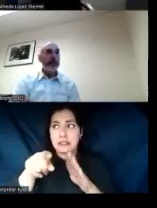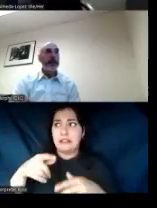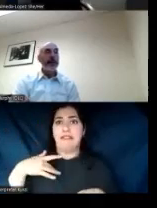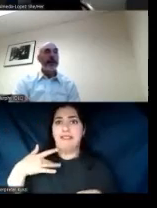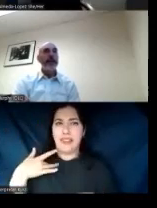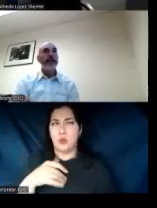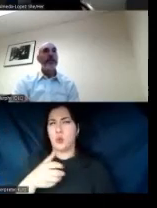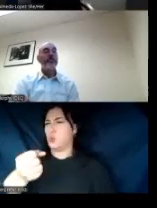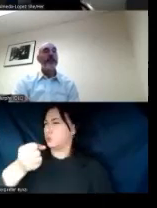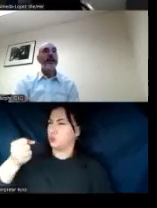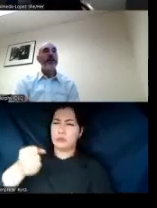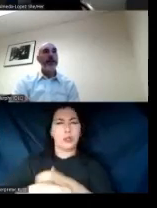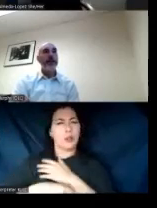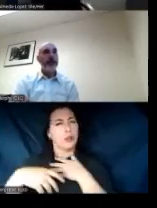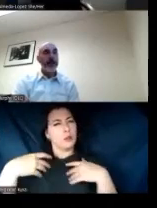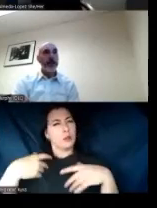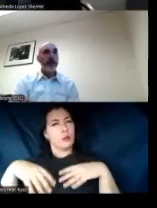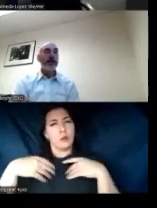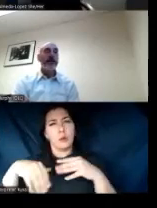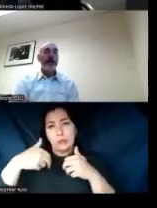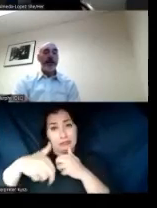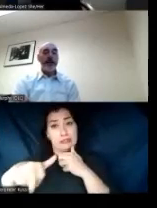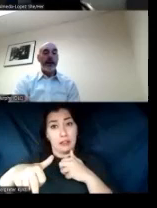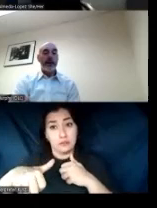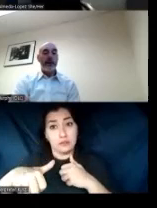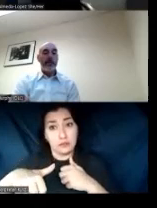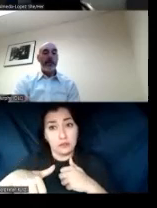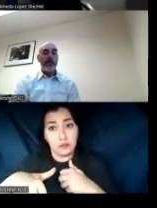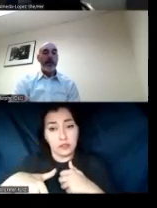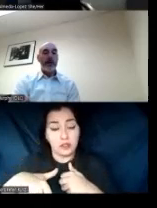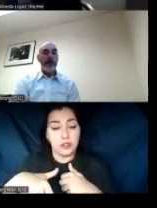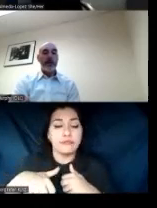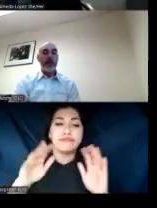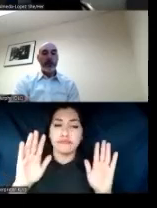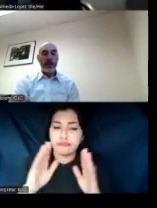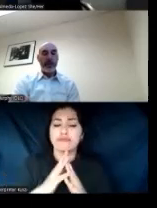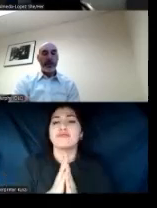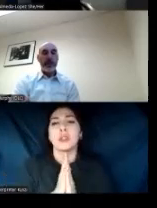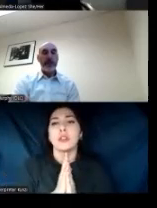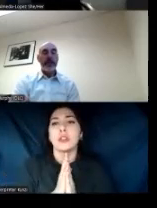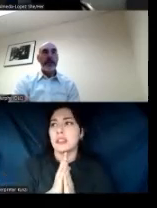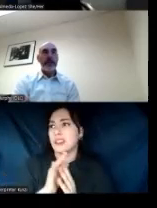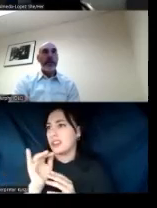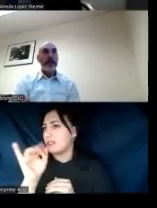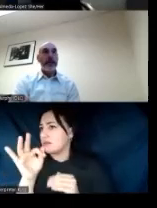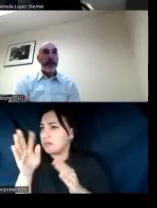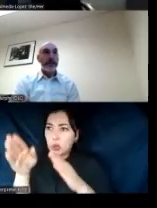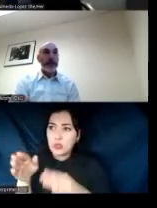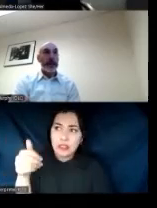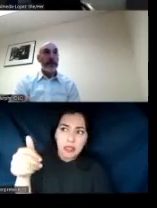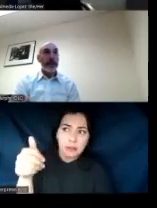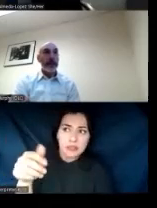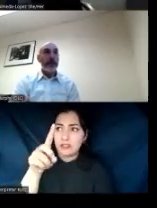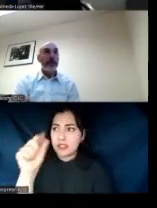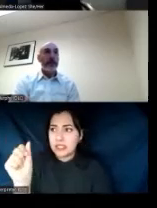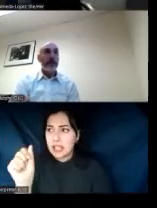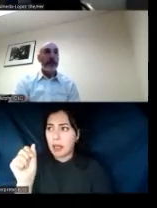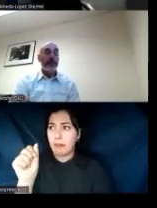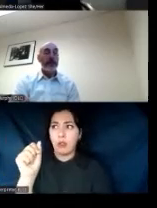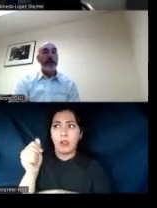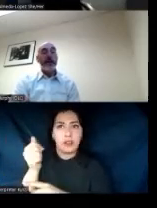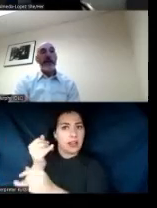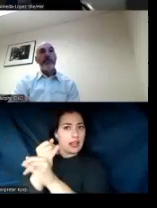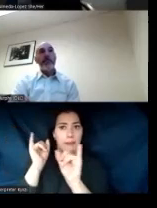you like it would be very difficult for a person with a disability to independently operate that